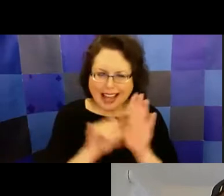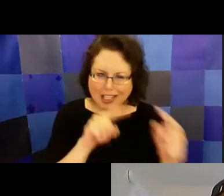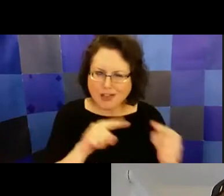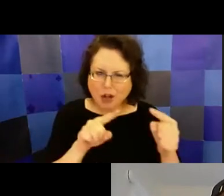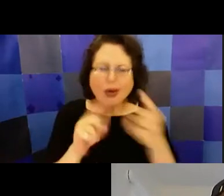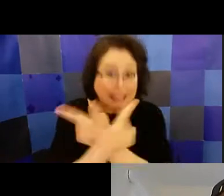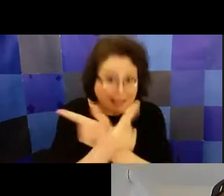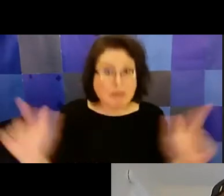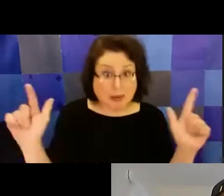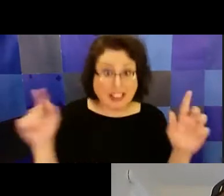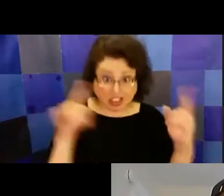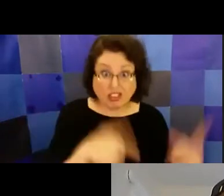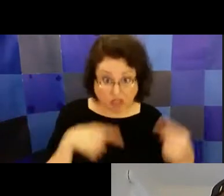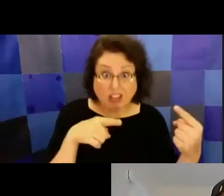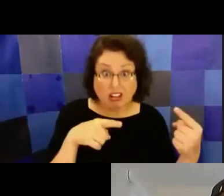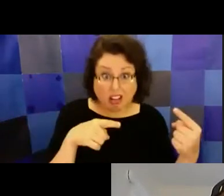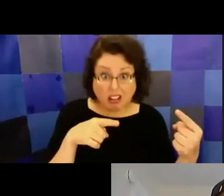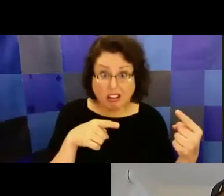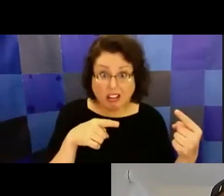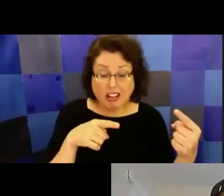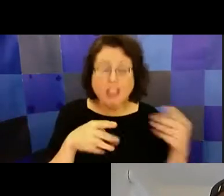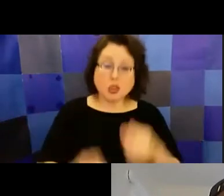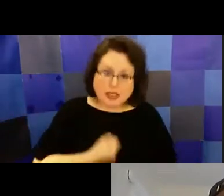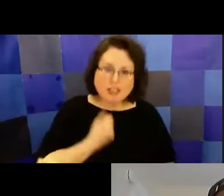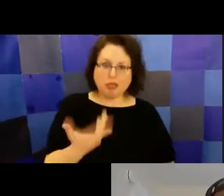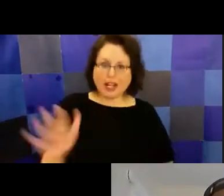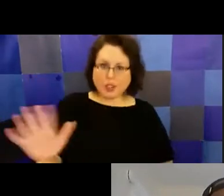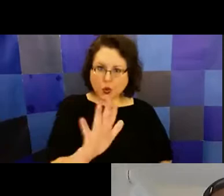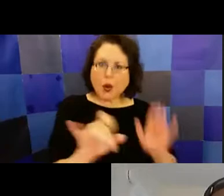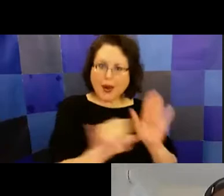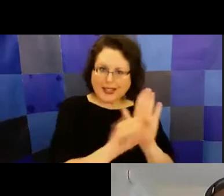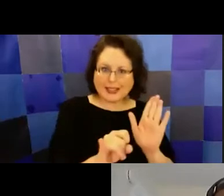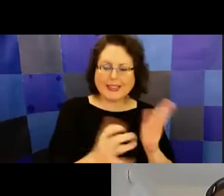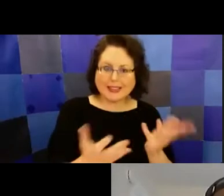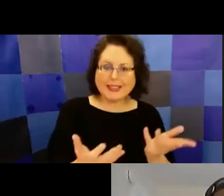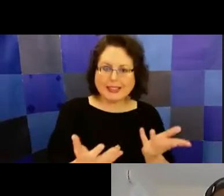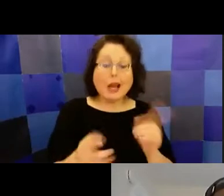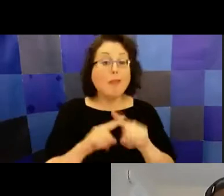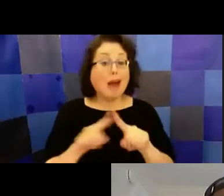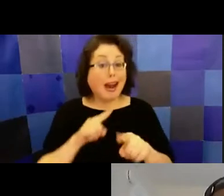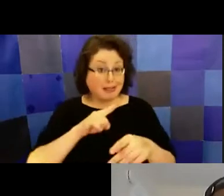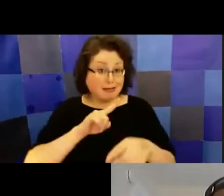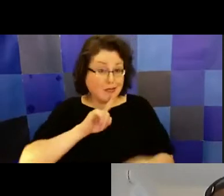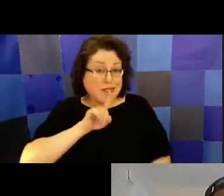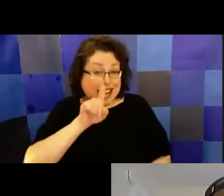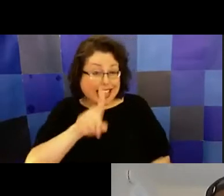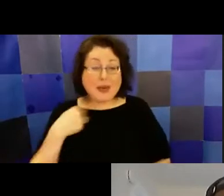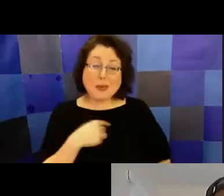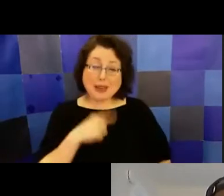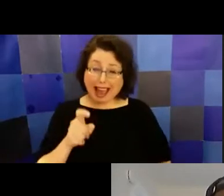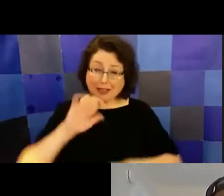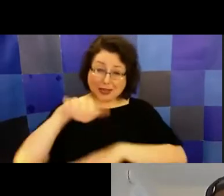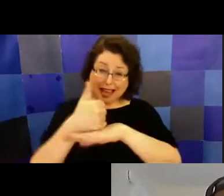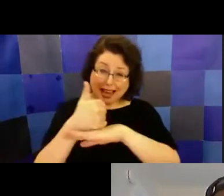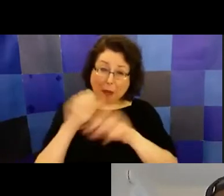We struggle for to express identity. But ultimately, we have to build a kind of society where everybody has